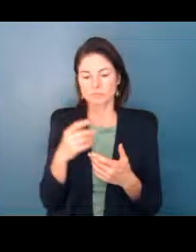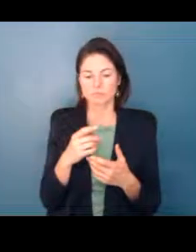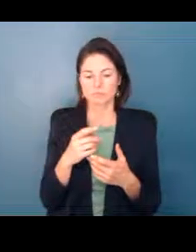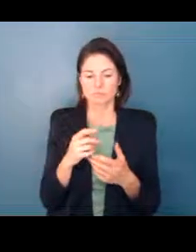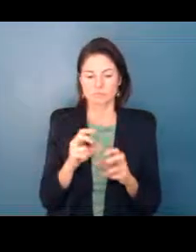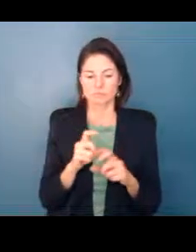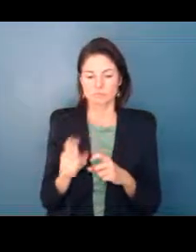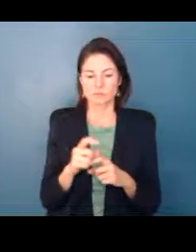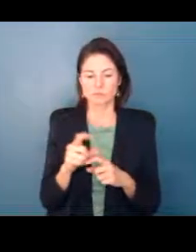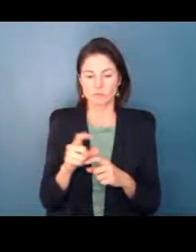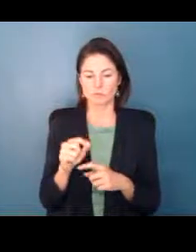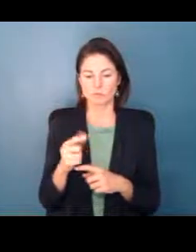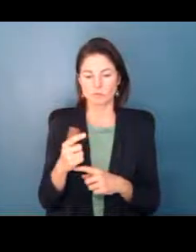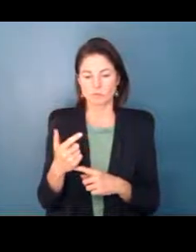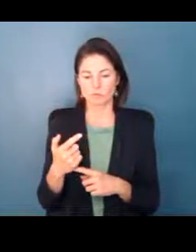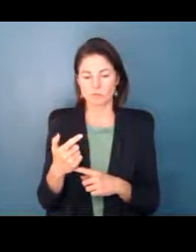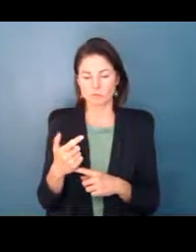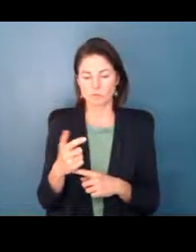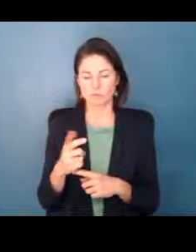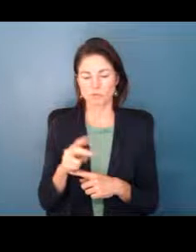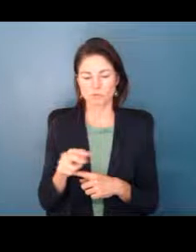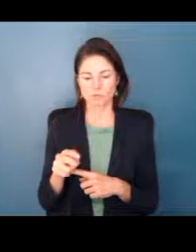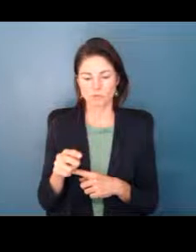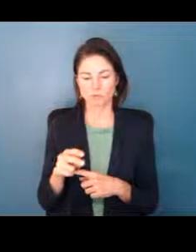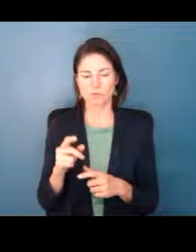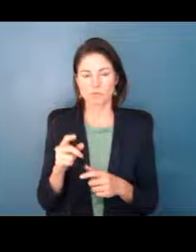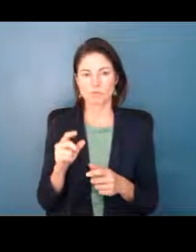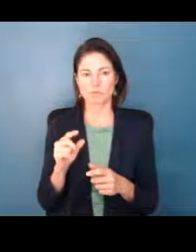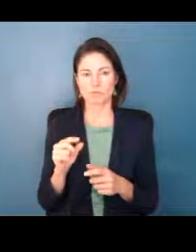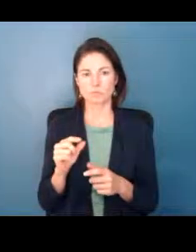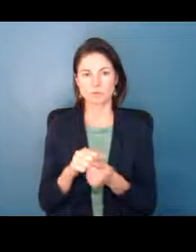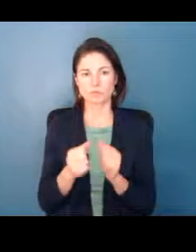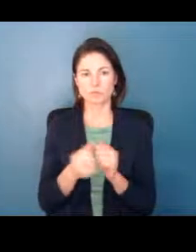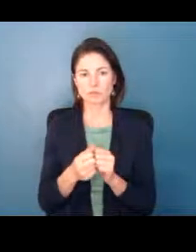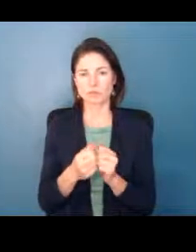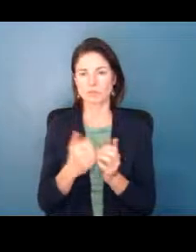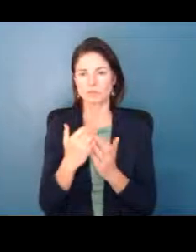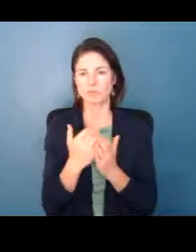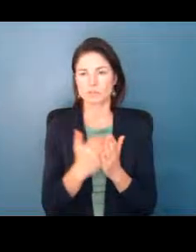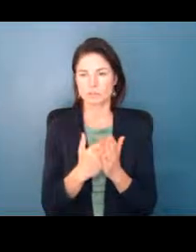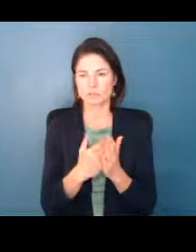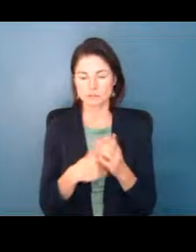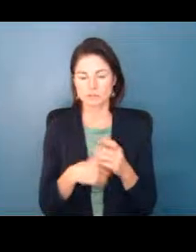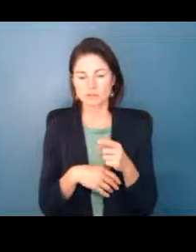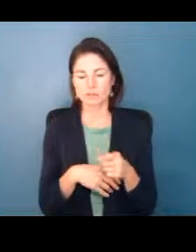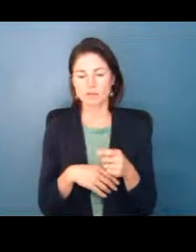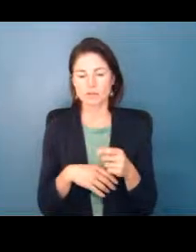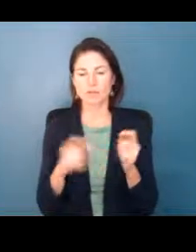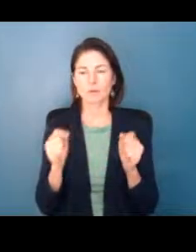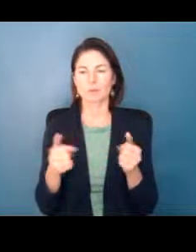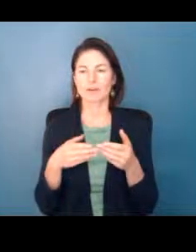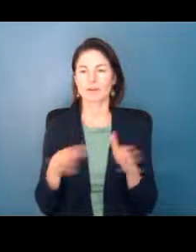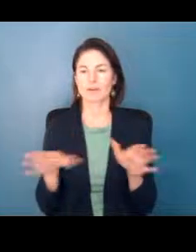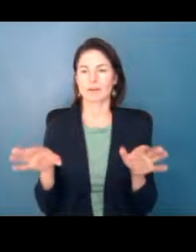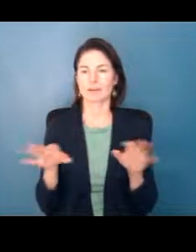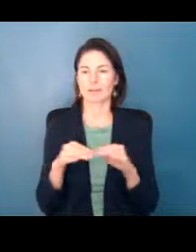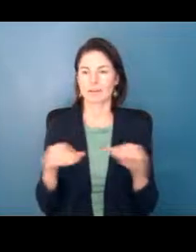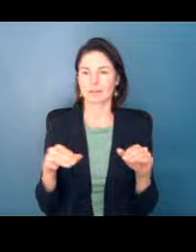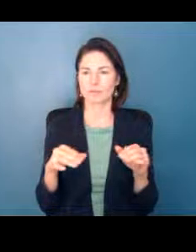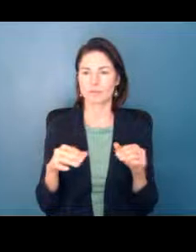year. Please note there is a small change on the change list for this book item. Just as a quick high-level overview, the major